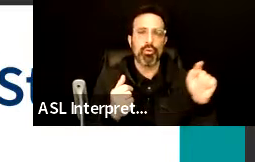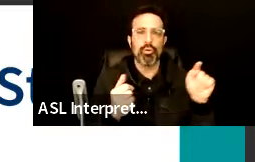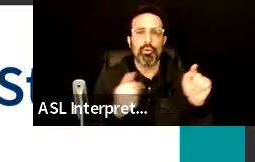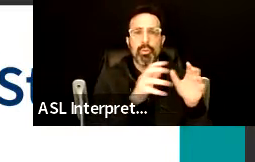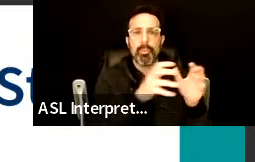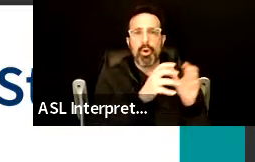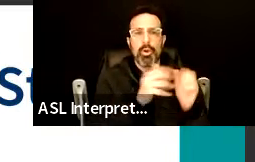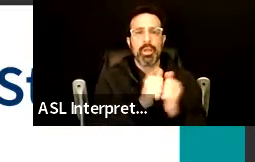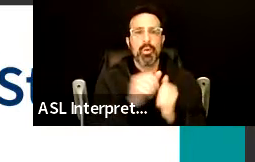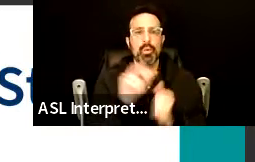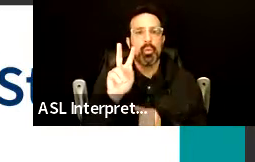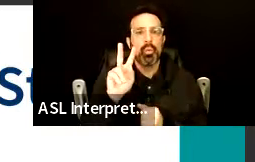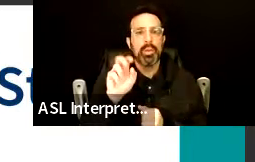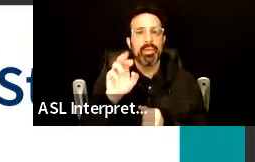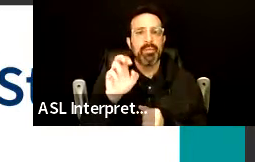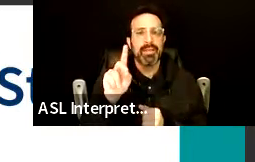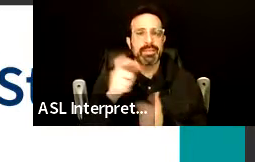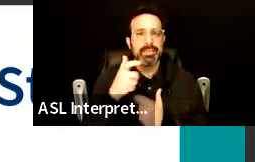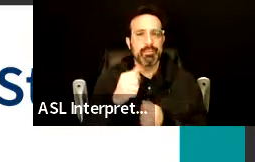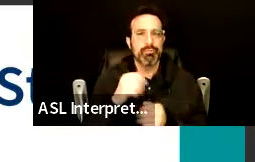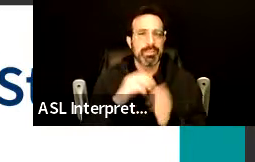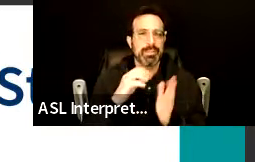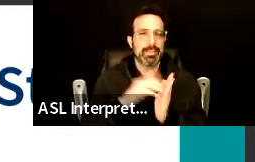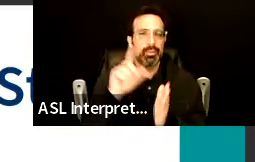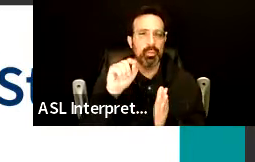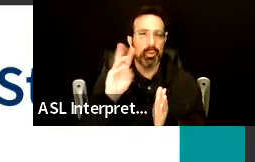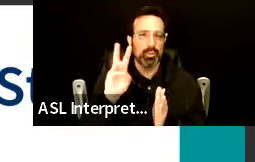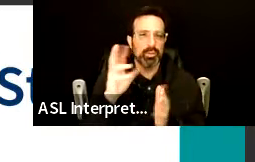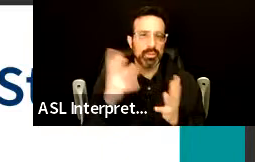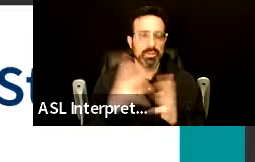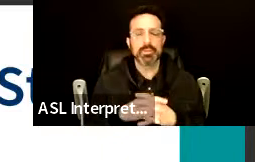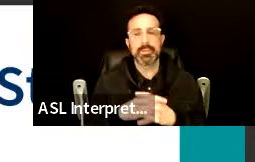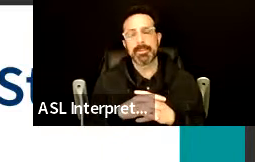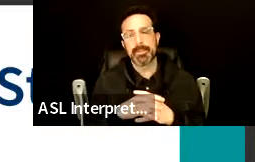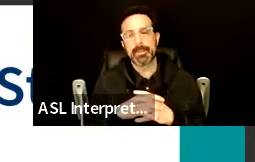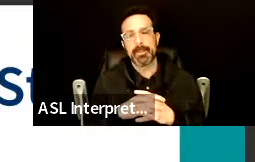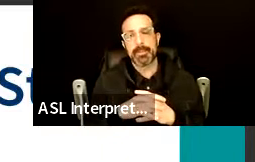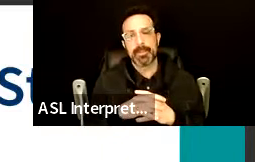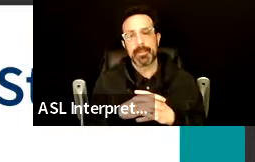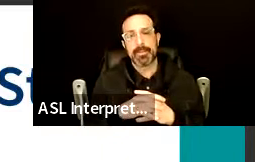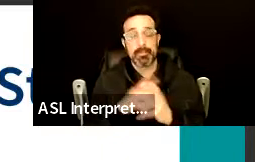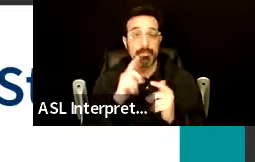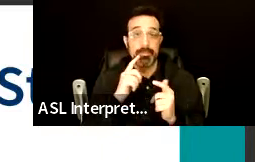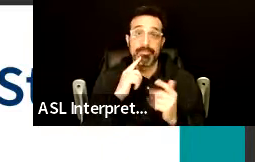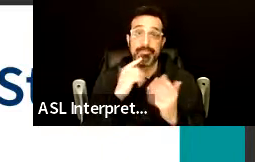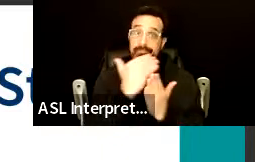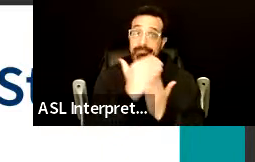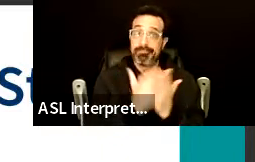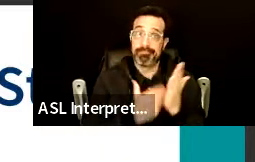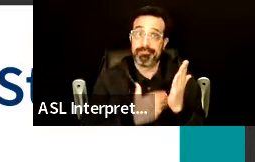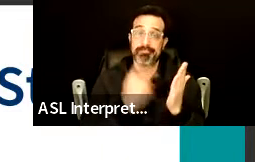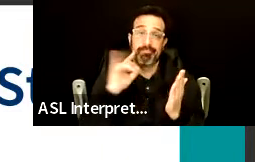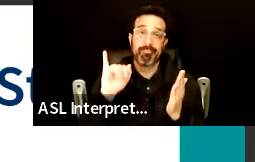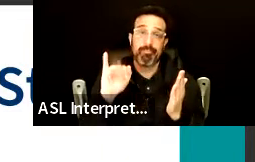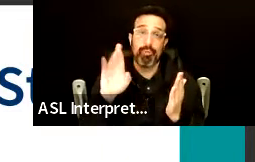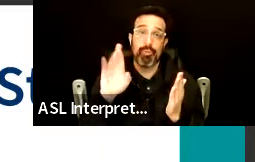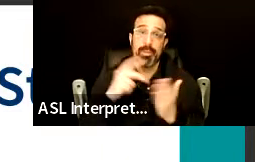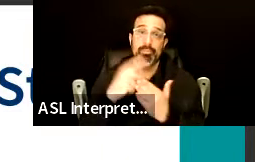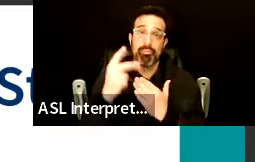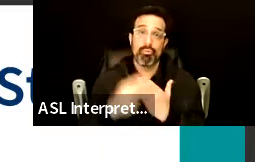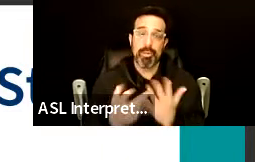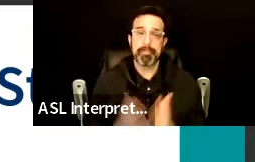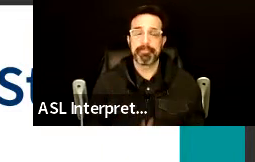parties with a vested interest in the Section 106 undertaking. So it's a pretty long list for the IBR program